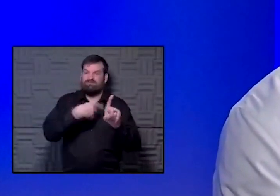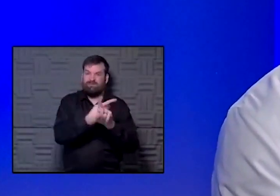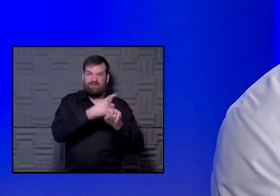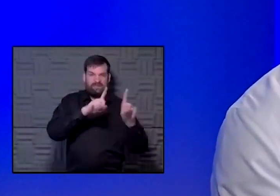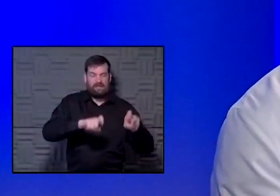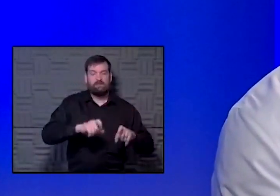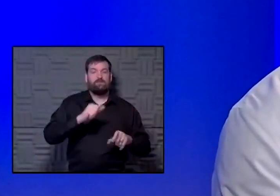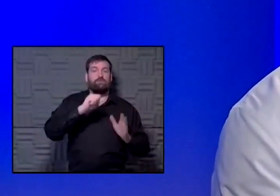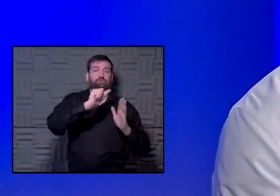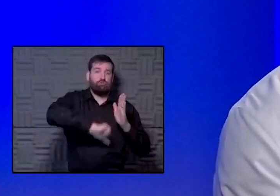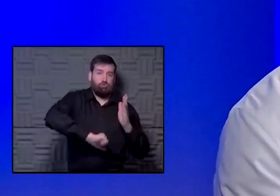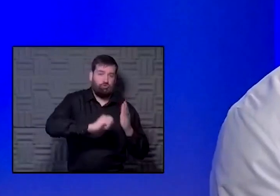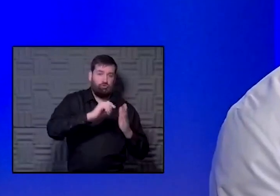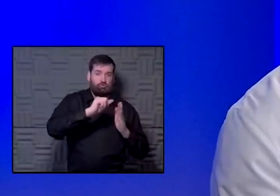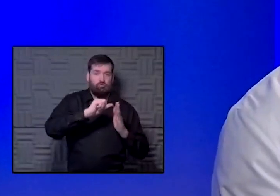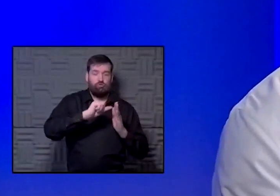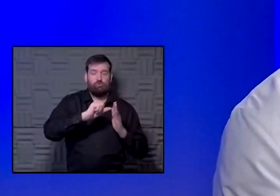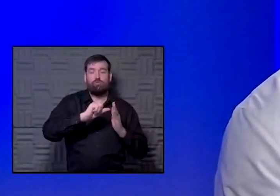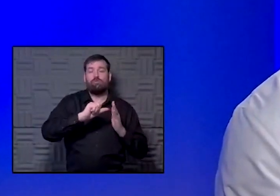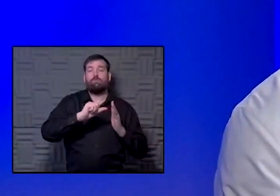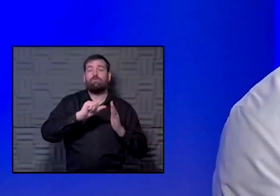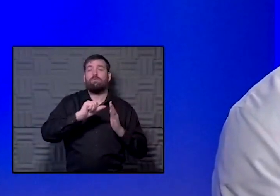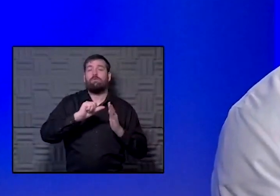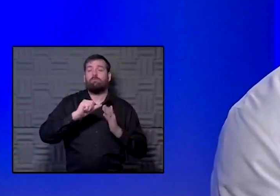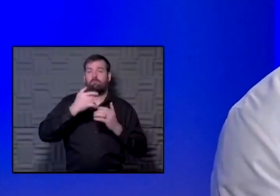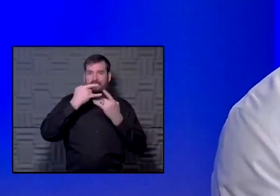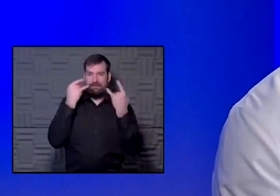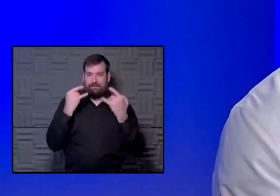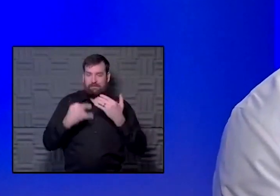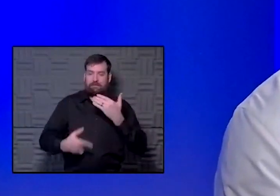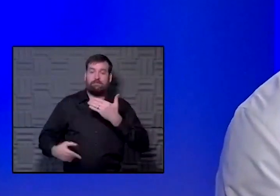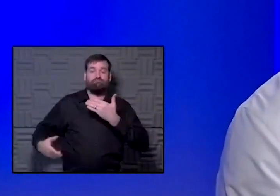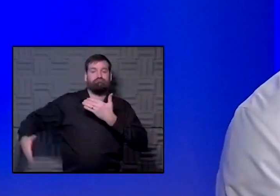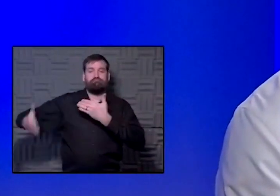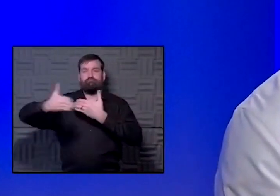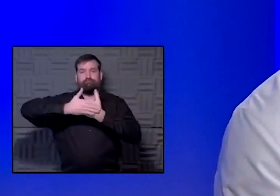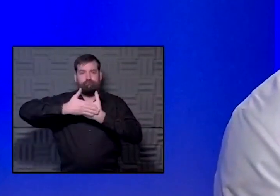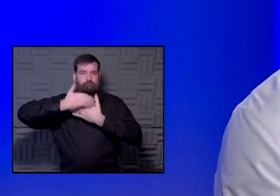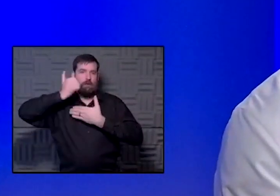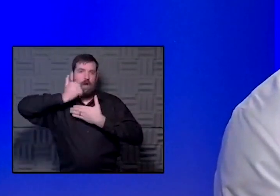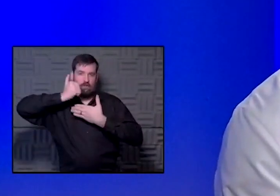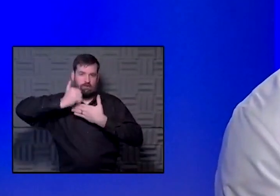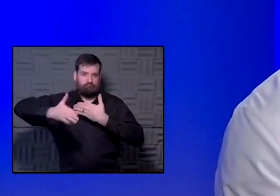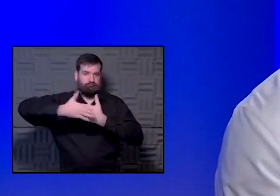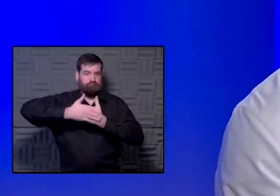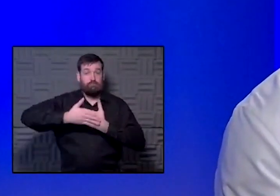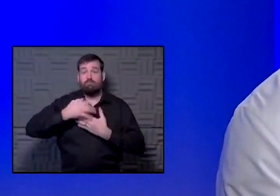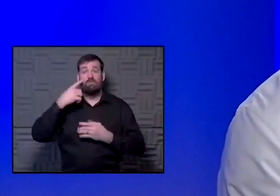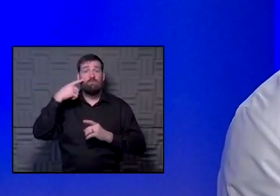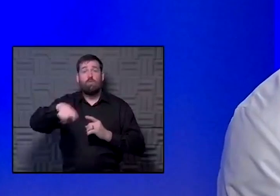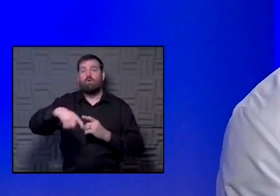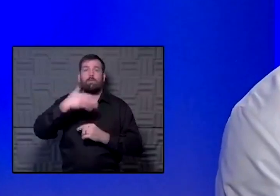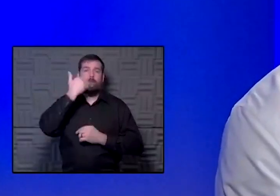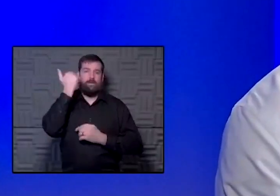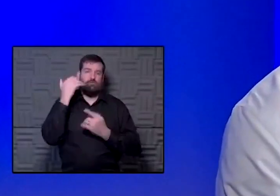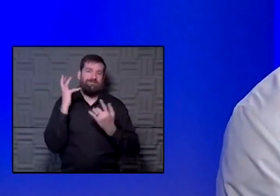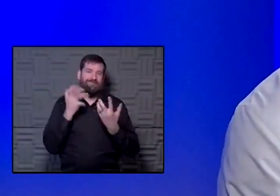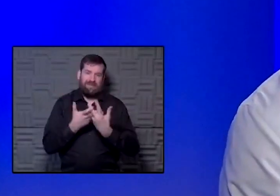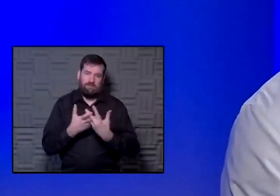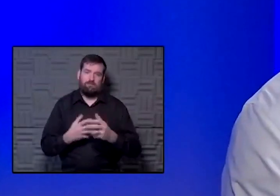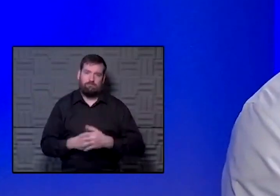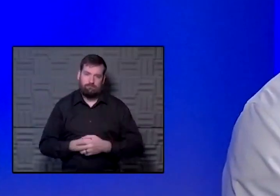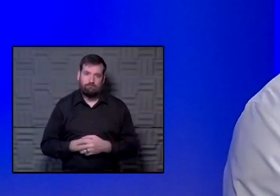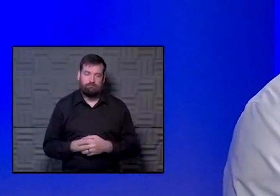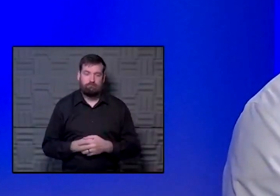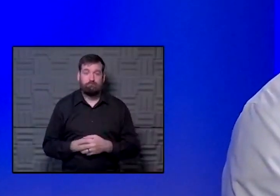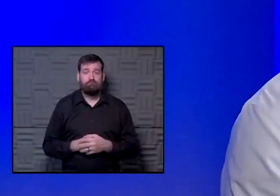mask under the cotton mask. And again, the main point of that is really just to get the fit much better. So I